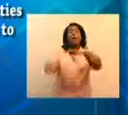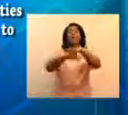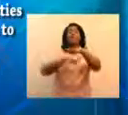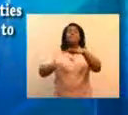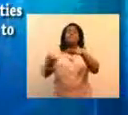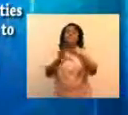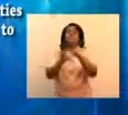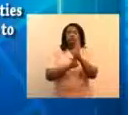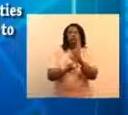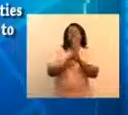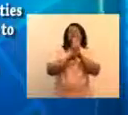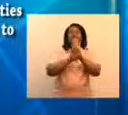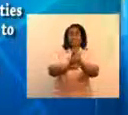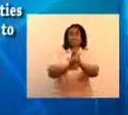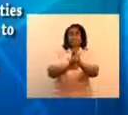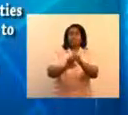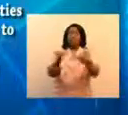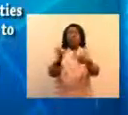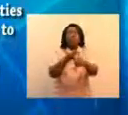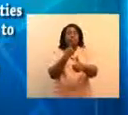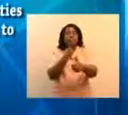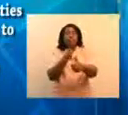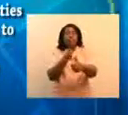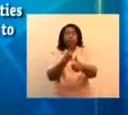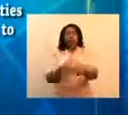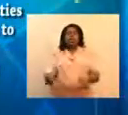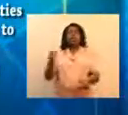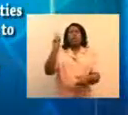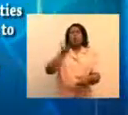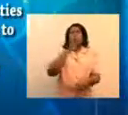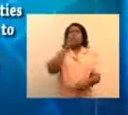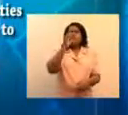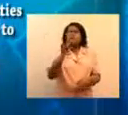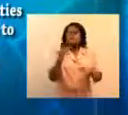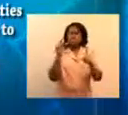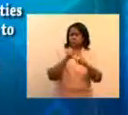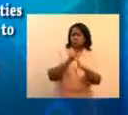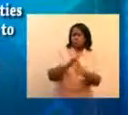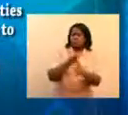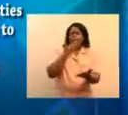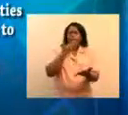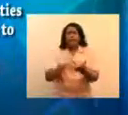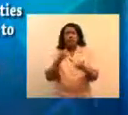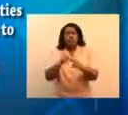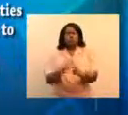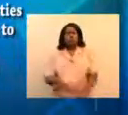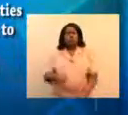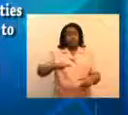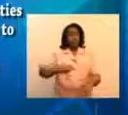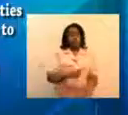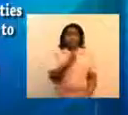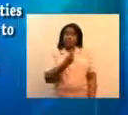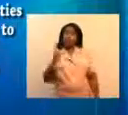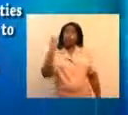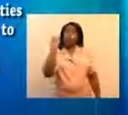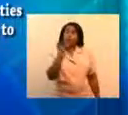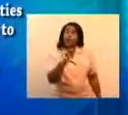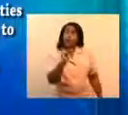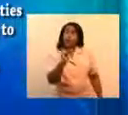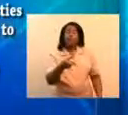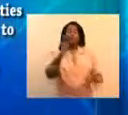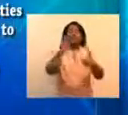Ground rules can cover issues such as vulgar or abusive language, threatening or disruptive